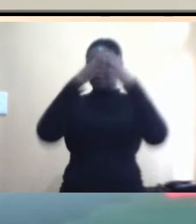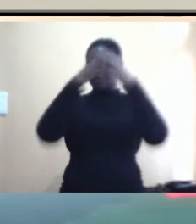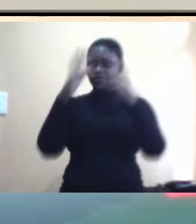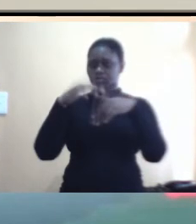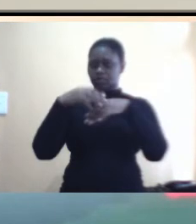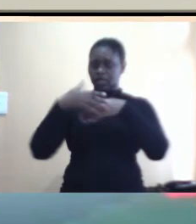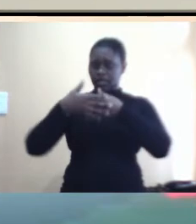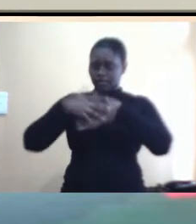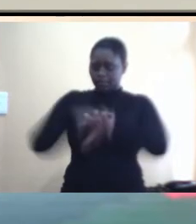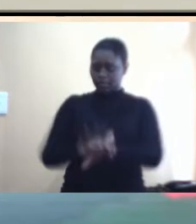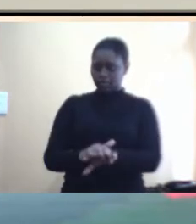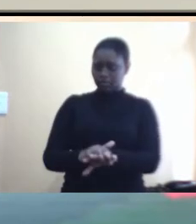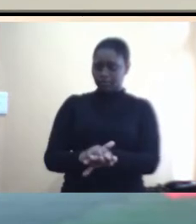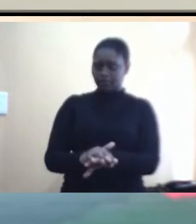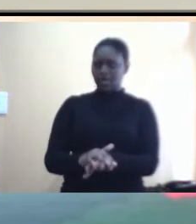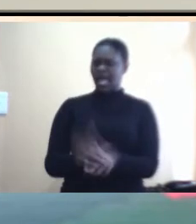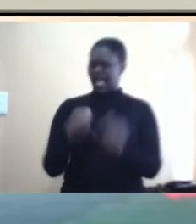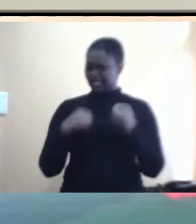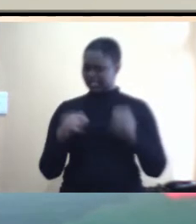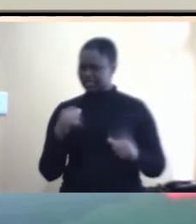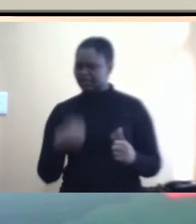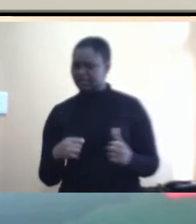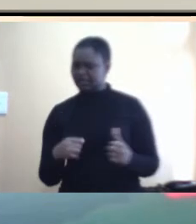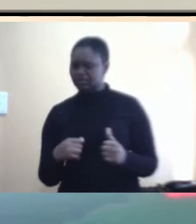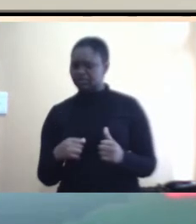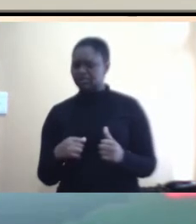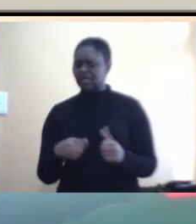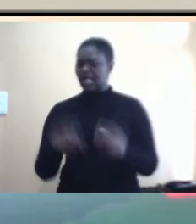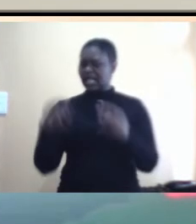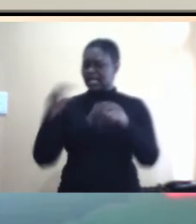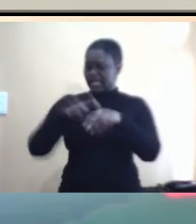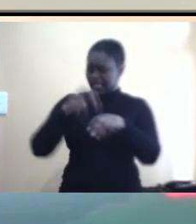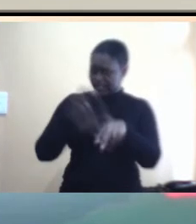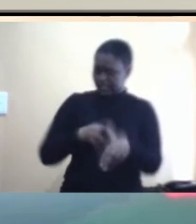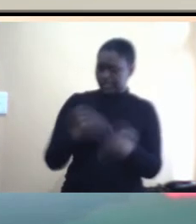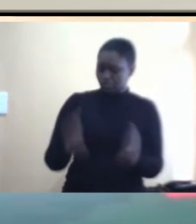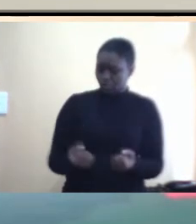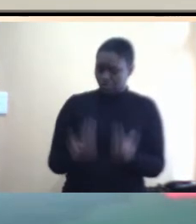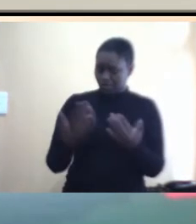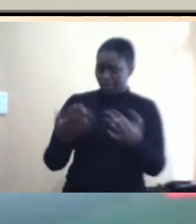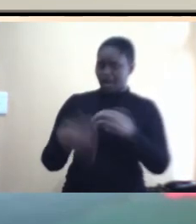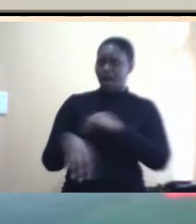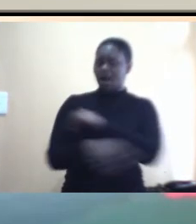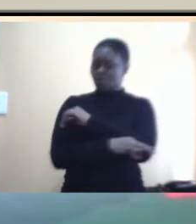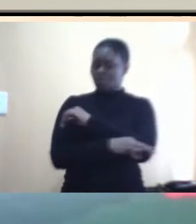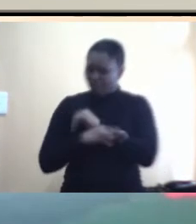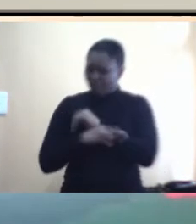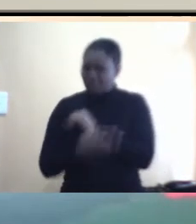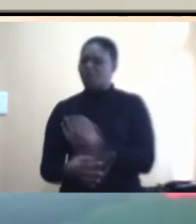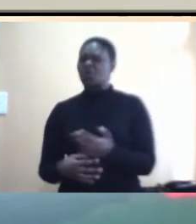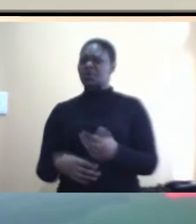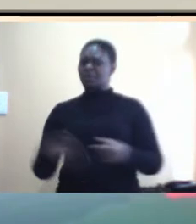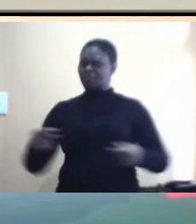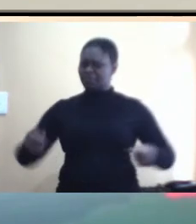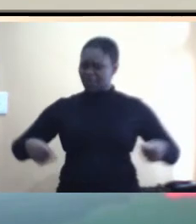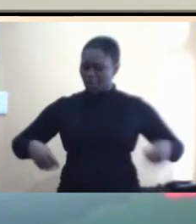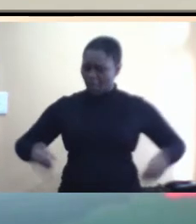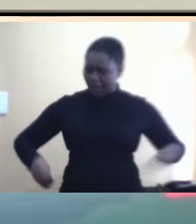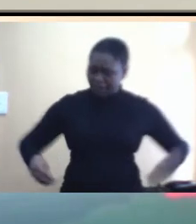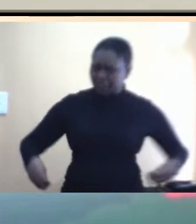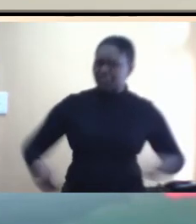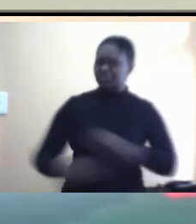the proactive measures to deliver with fraud, to deal with fraud and